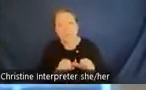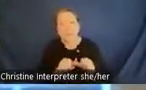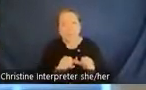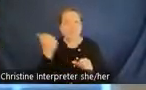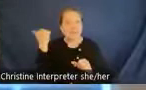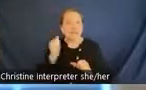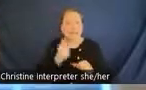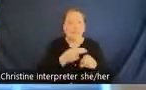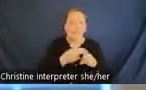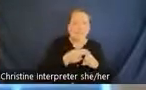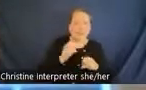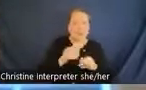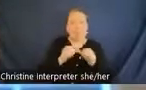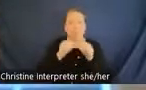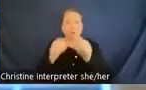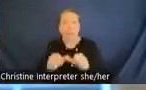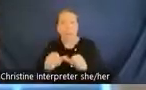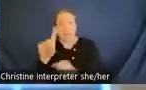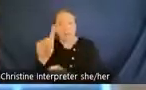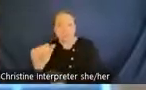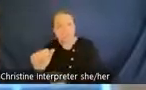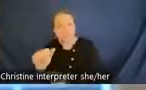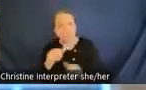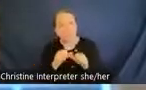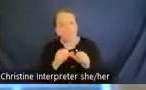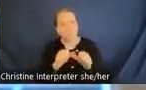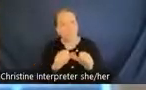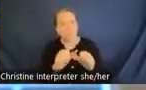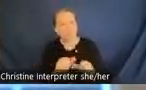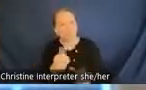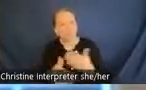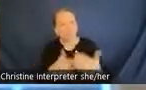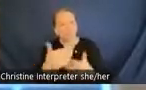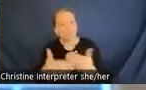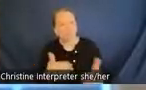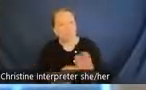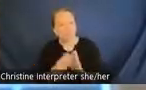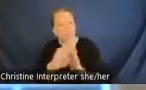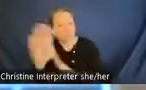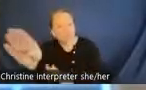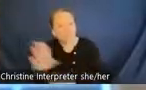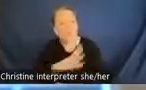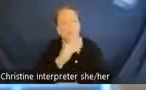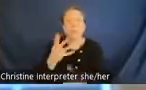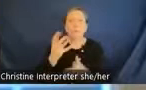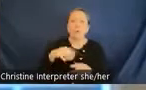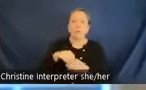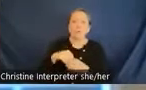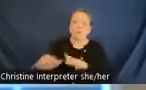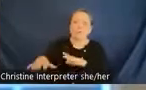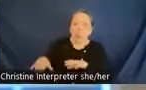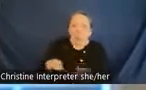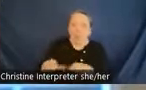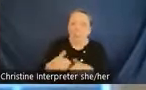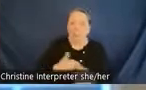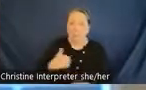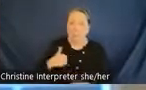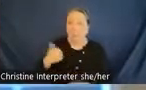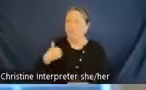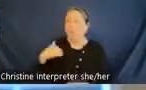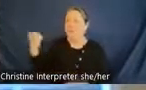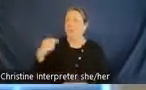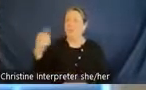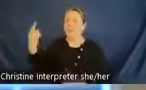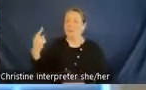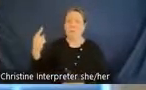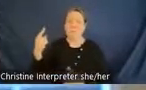permanent disability. And we want them to be able to be active members of the community and have anyone be able to visit them, anyone and everyone